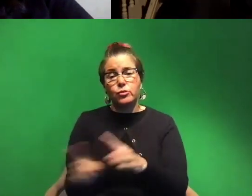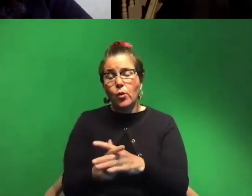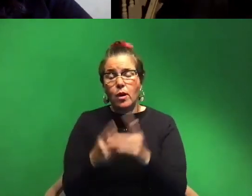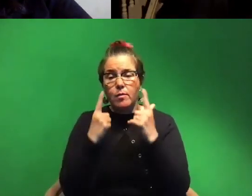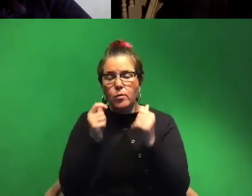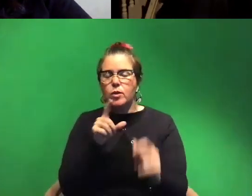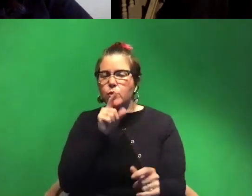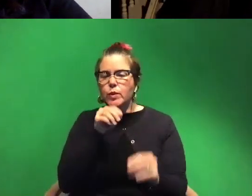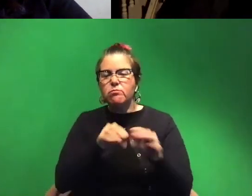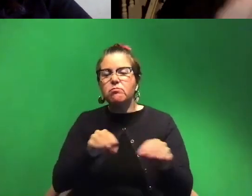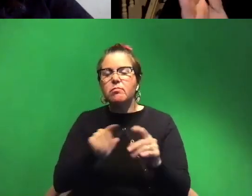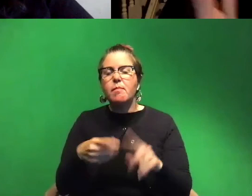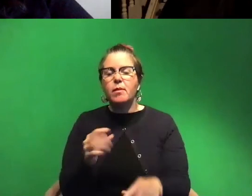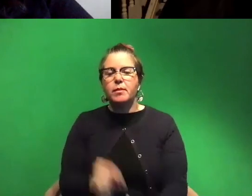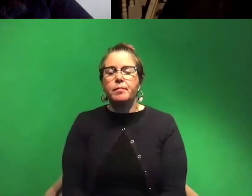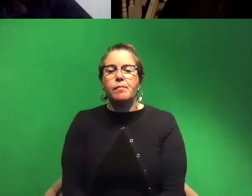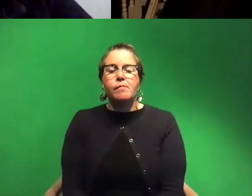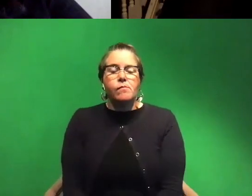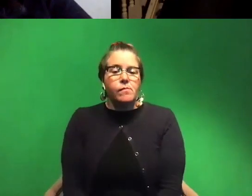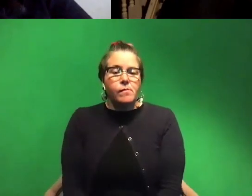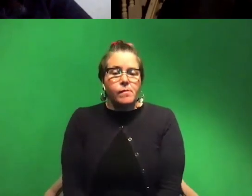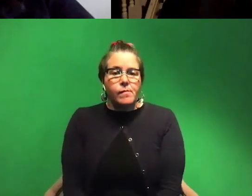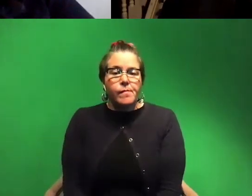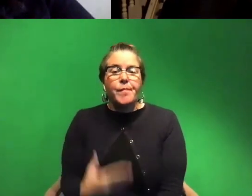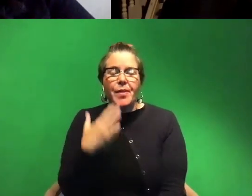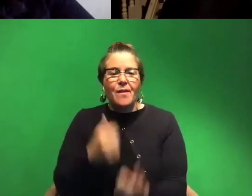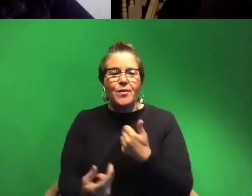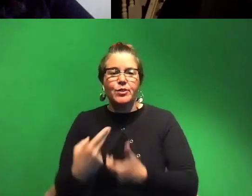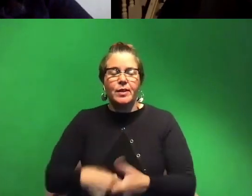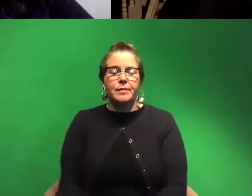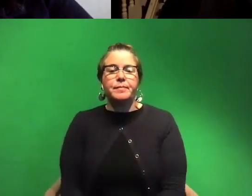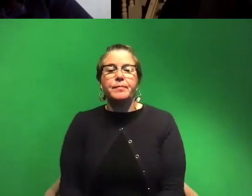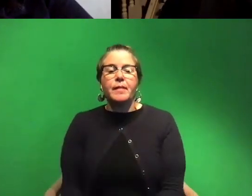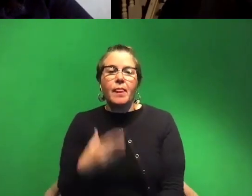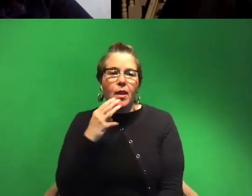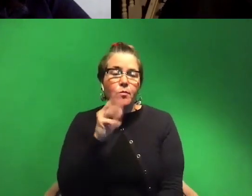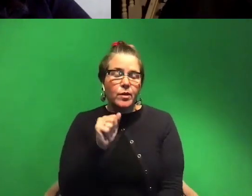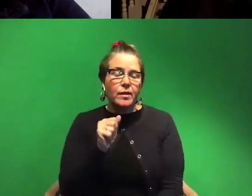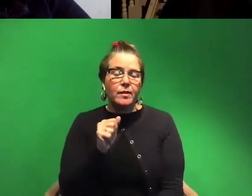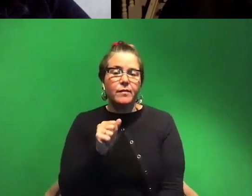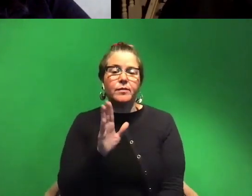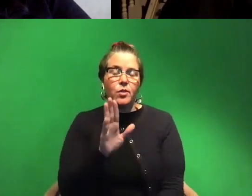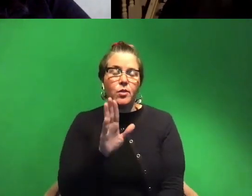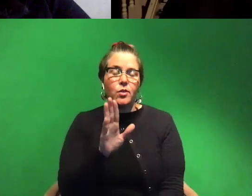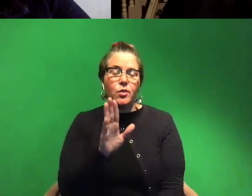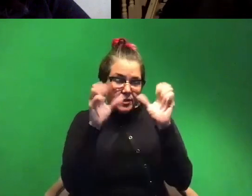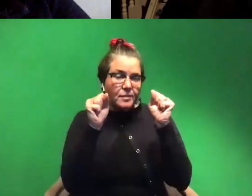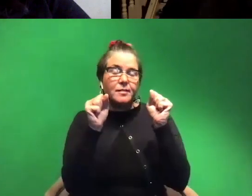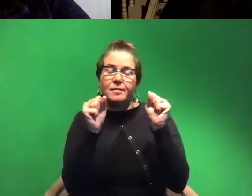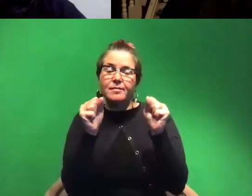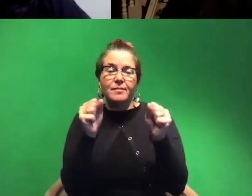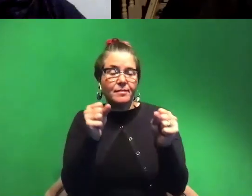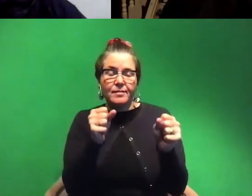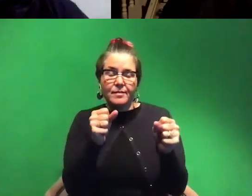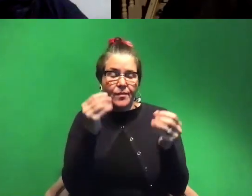it as per usual. Thank you everybody for joining us. Thank you, Maria, for your awesome information. And thank